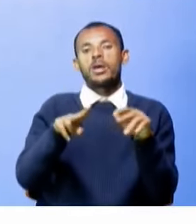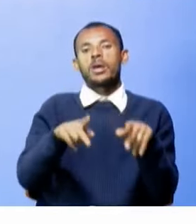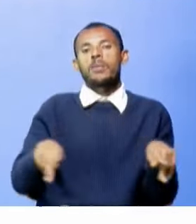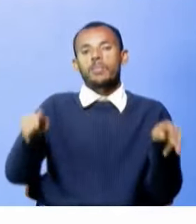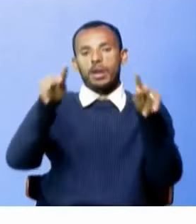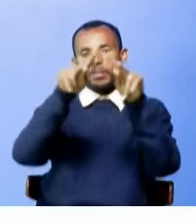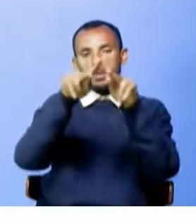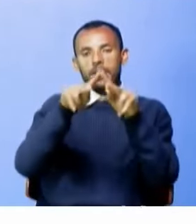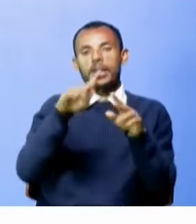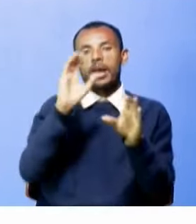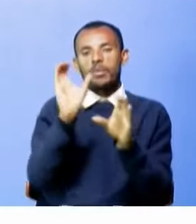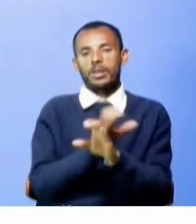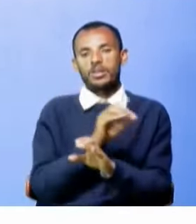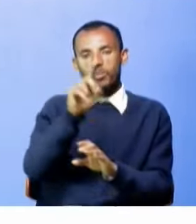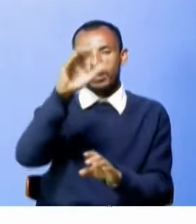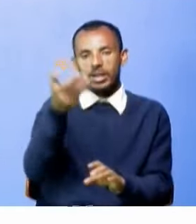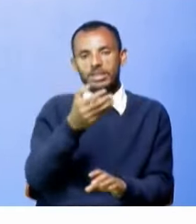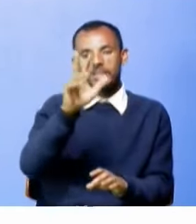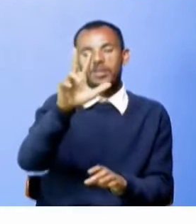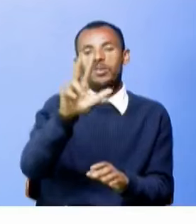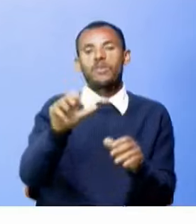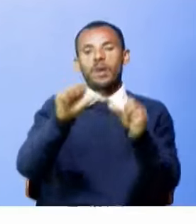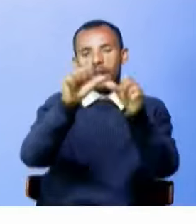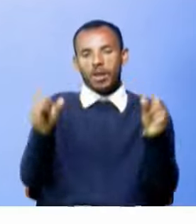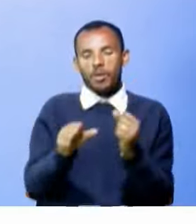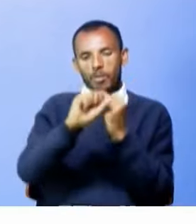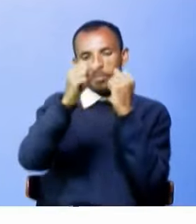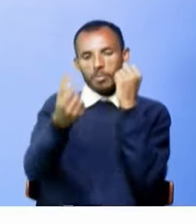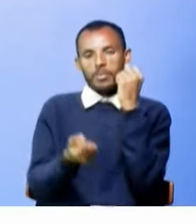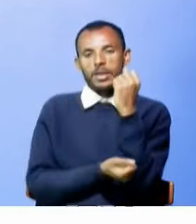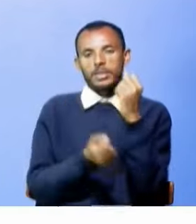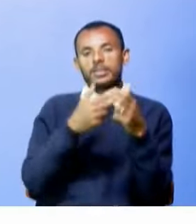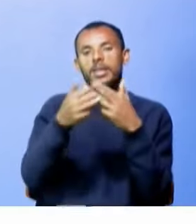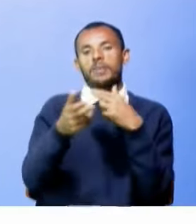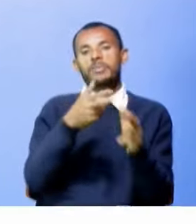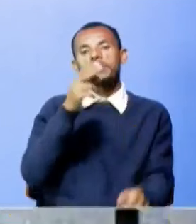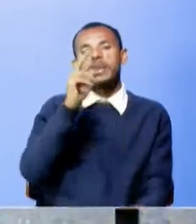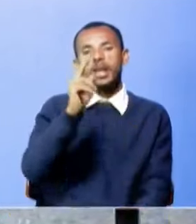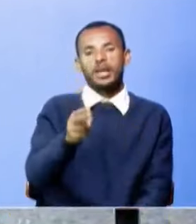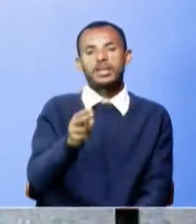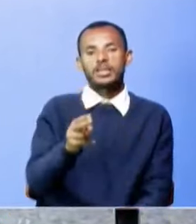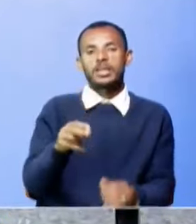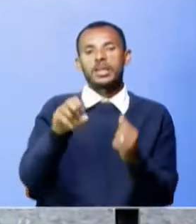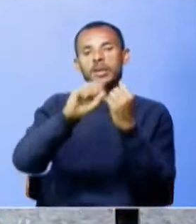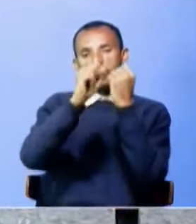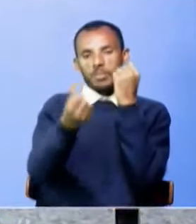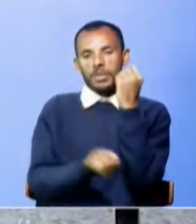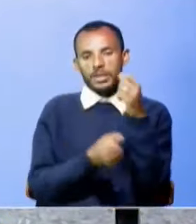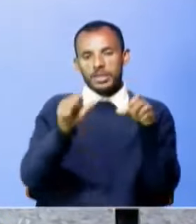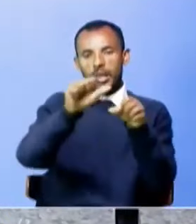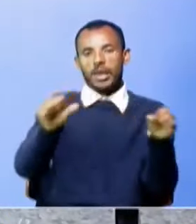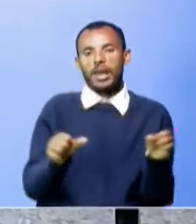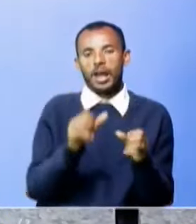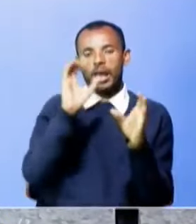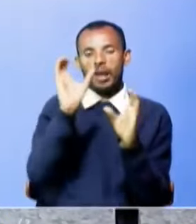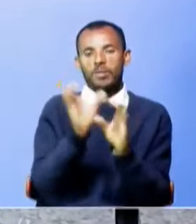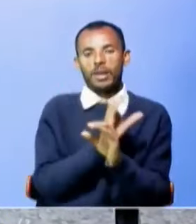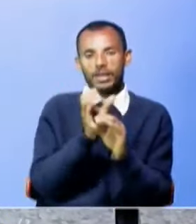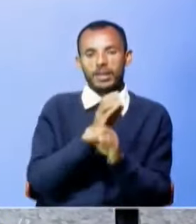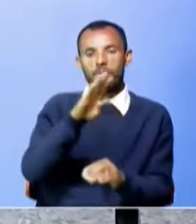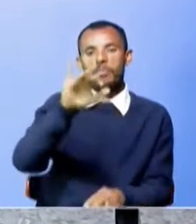calculated by 1/3 of area of the base times h, where base area is calculated